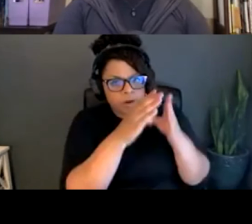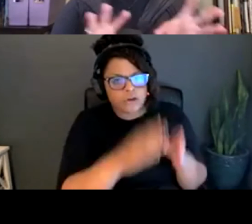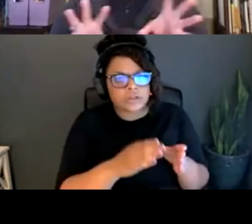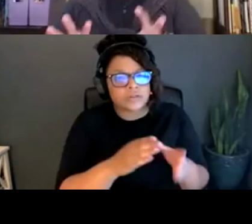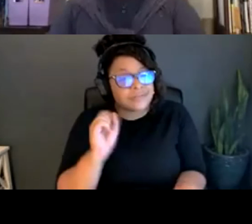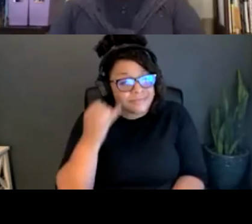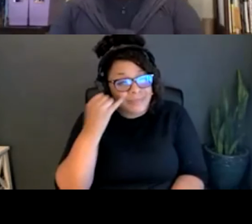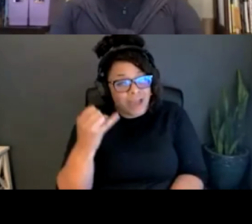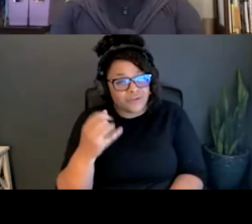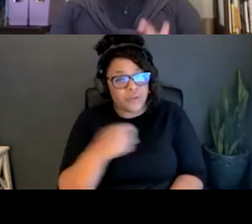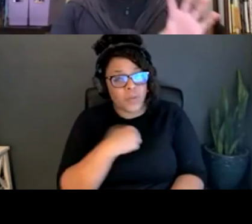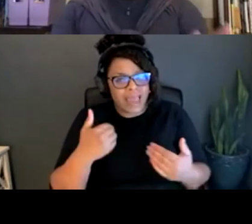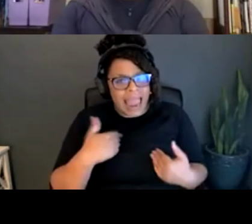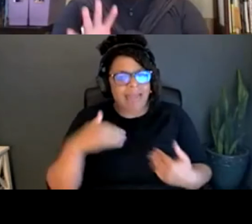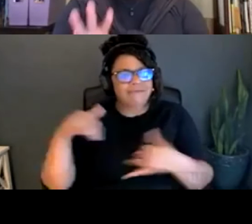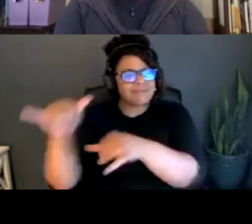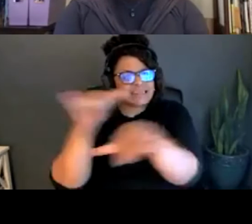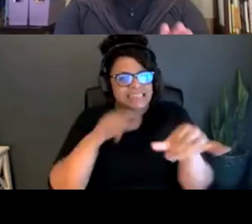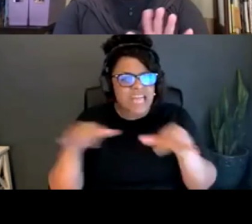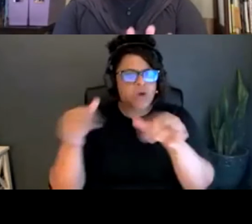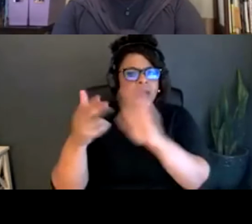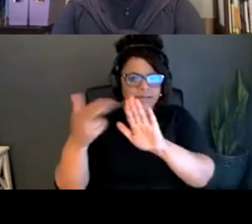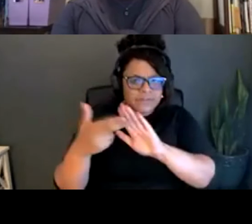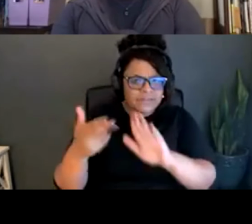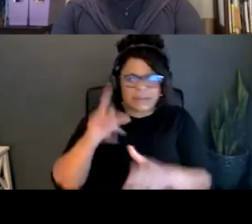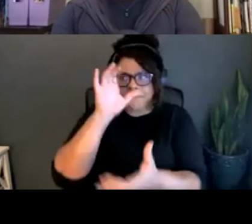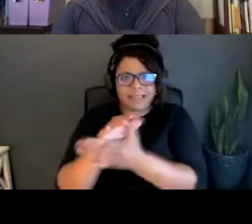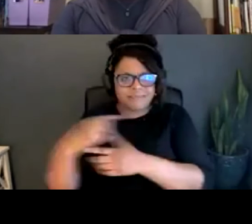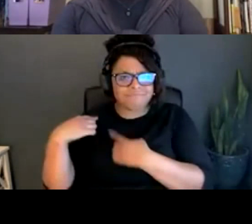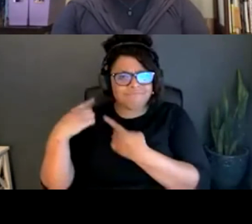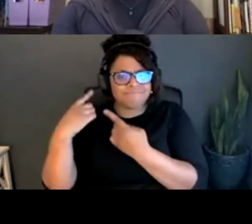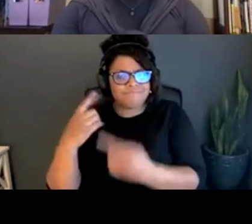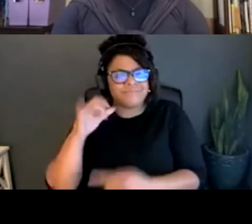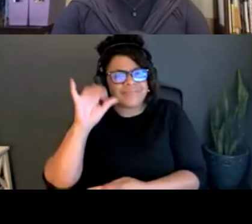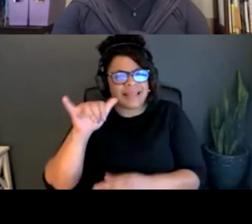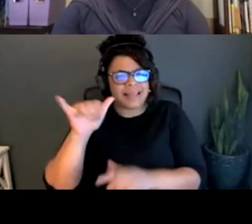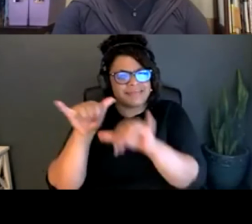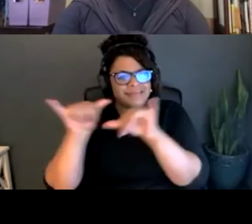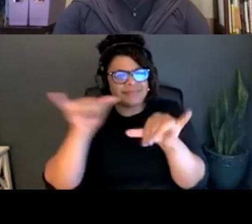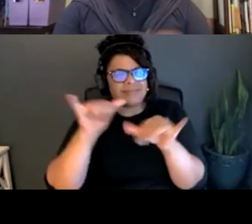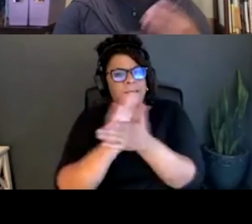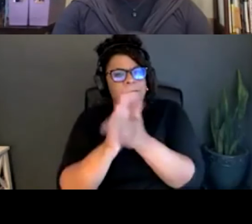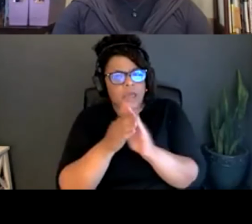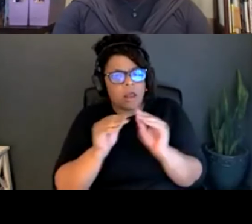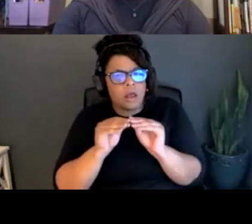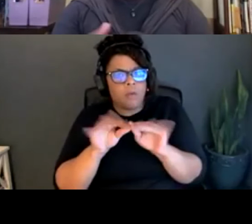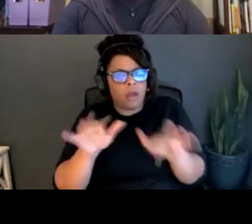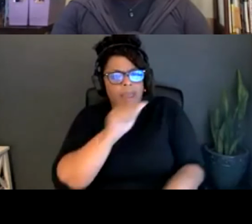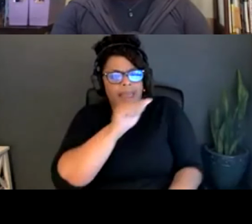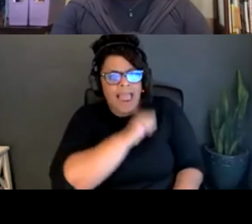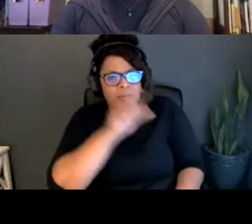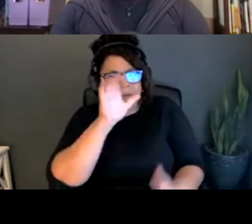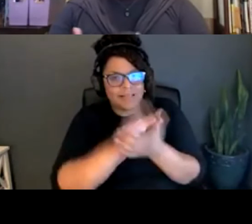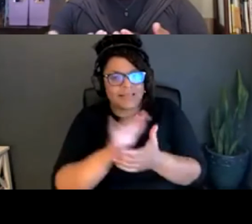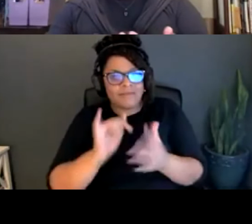this. And so imagine if we have these stereotypes and these beliefs that give way to attitudes,